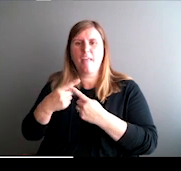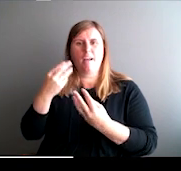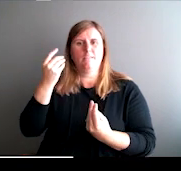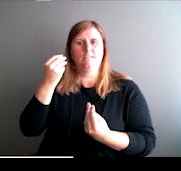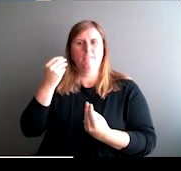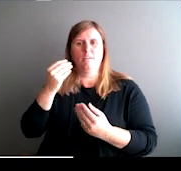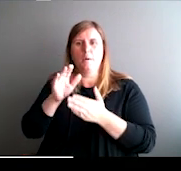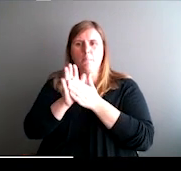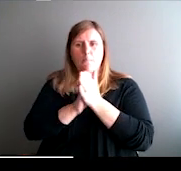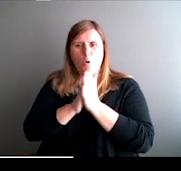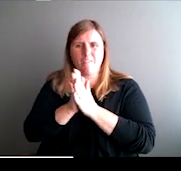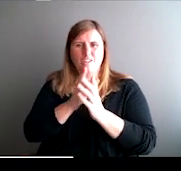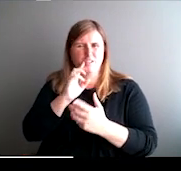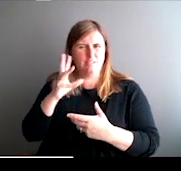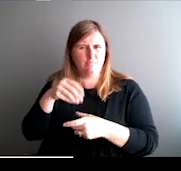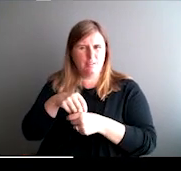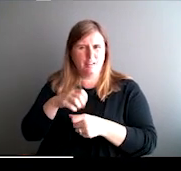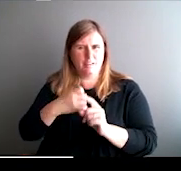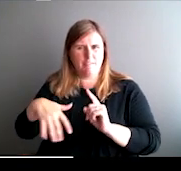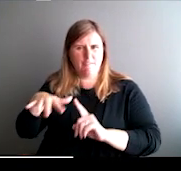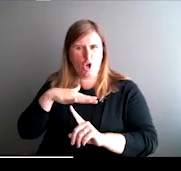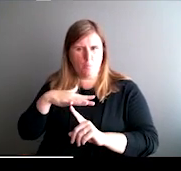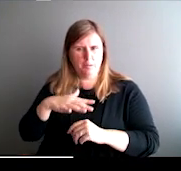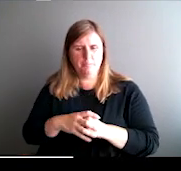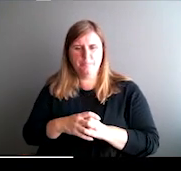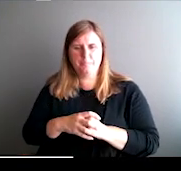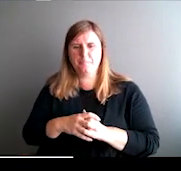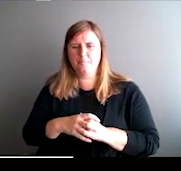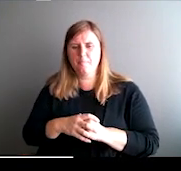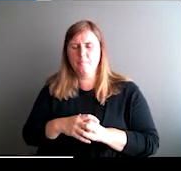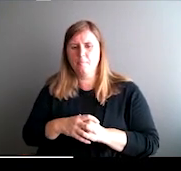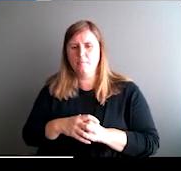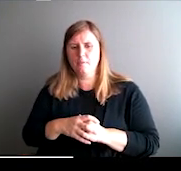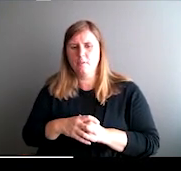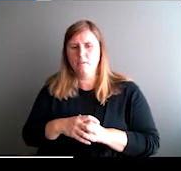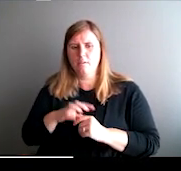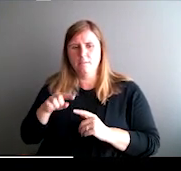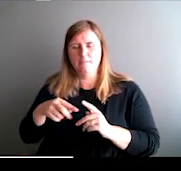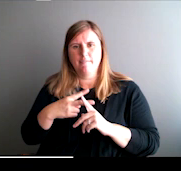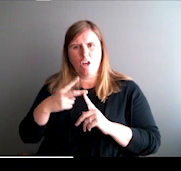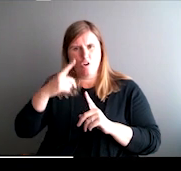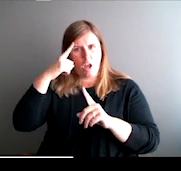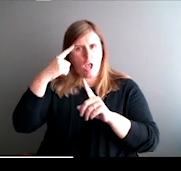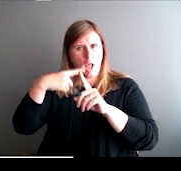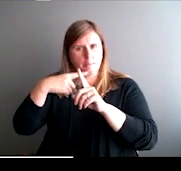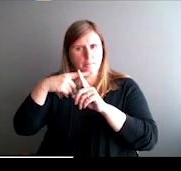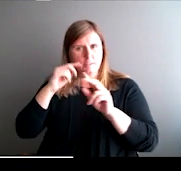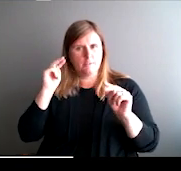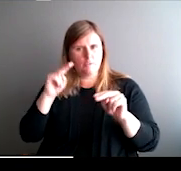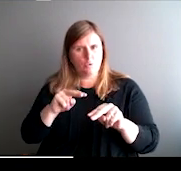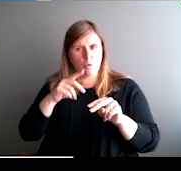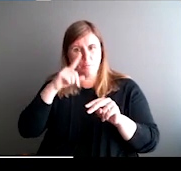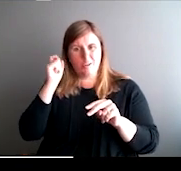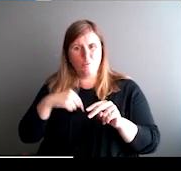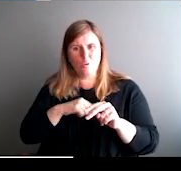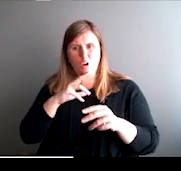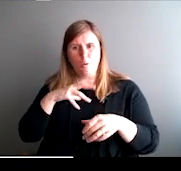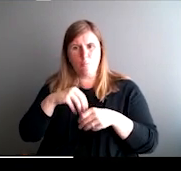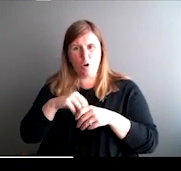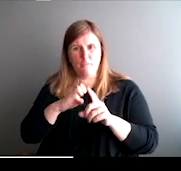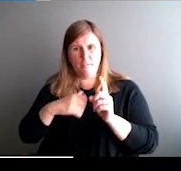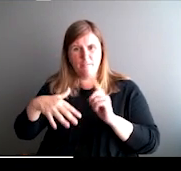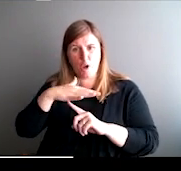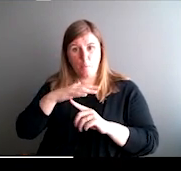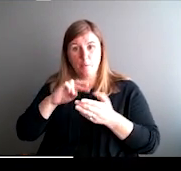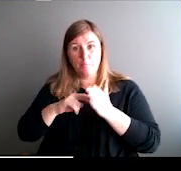Motivation is in the environment. Once again, this is a very optimistic viewpoint because we are part of the environment,